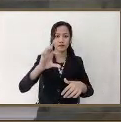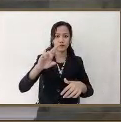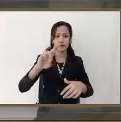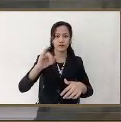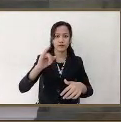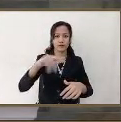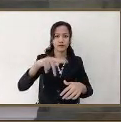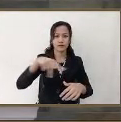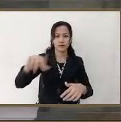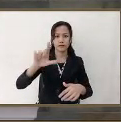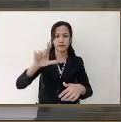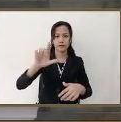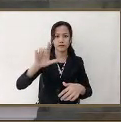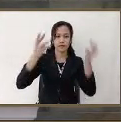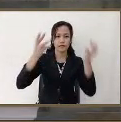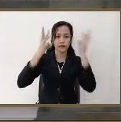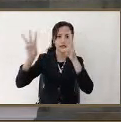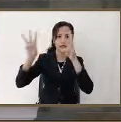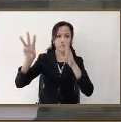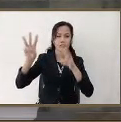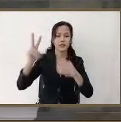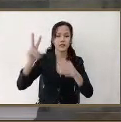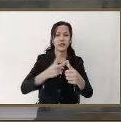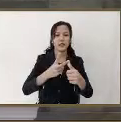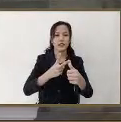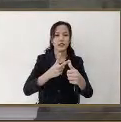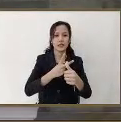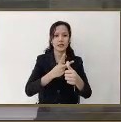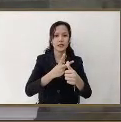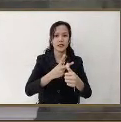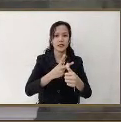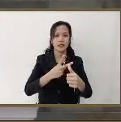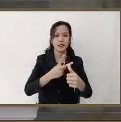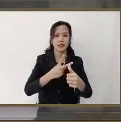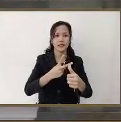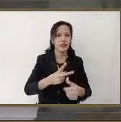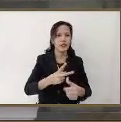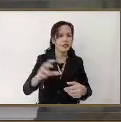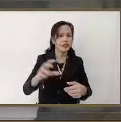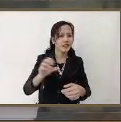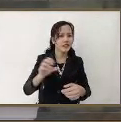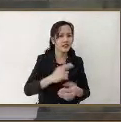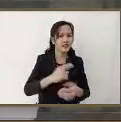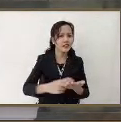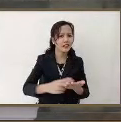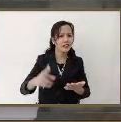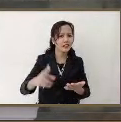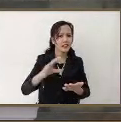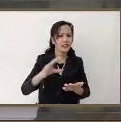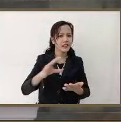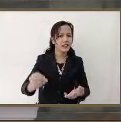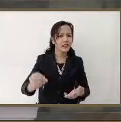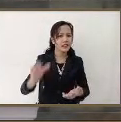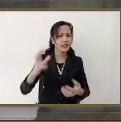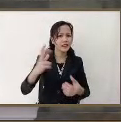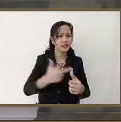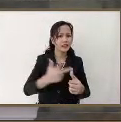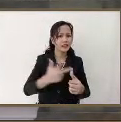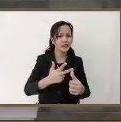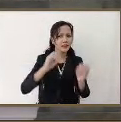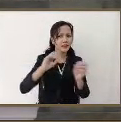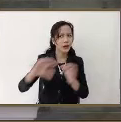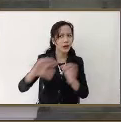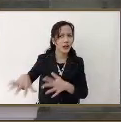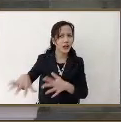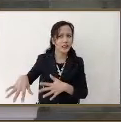witness, second is second best, and the third is lost opportunities, and the last is